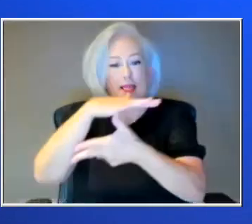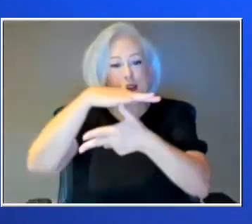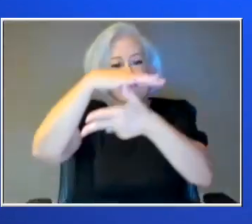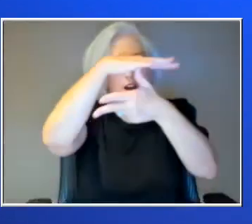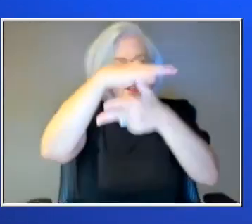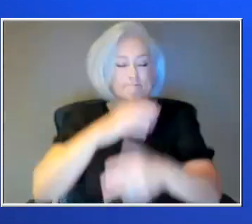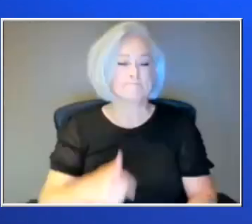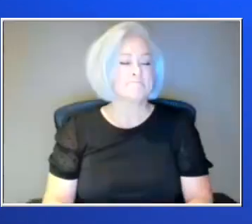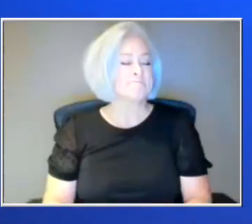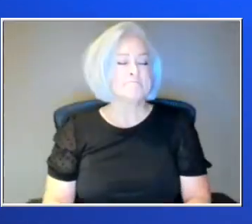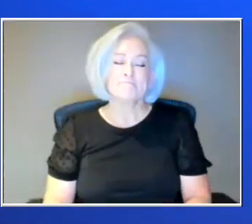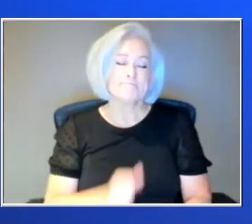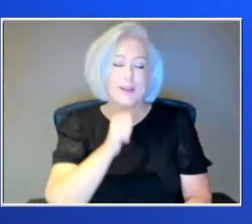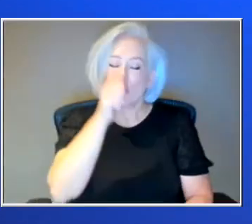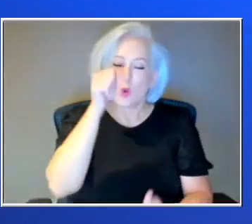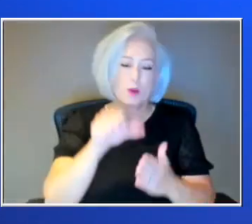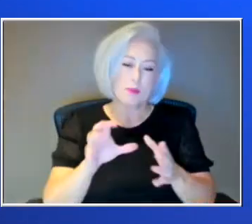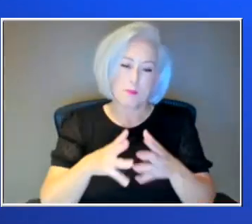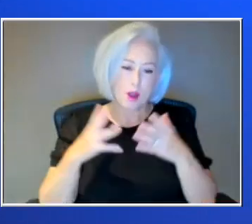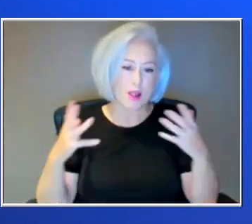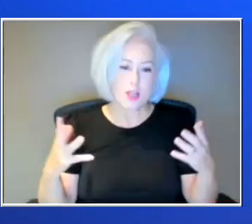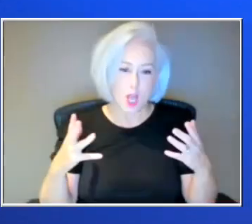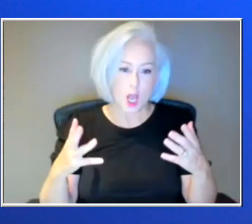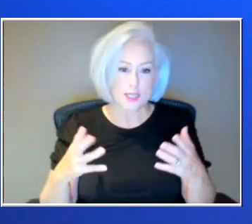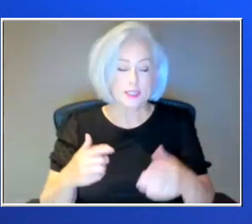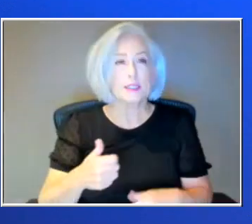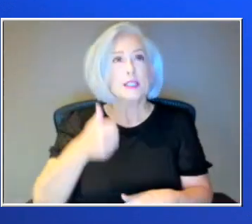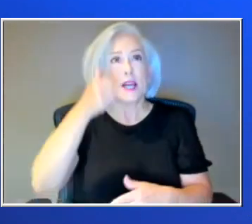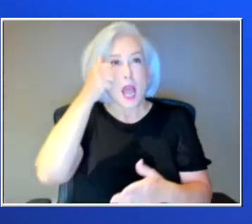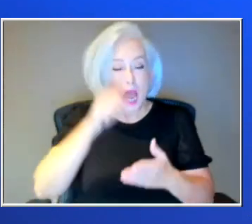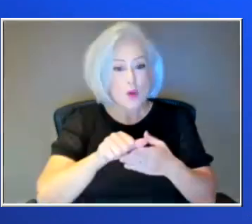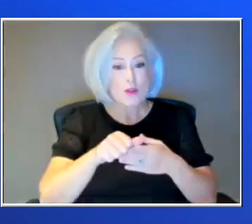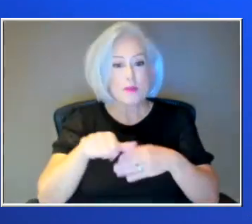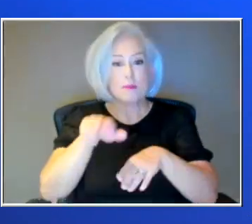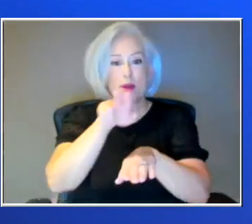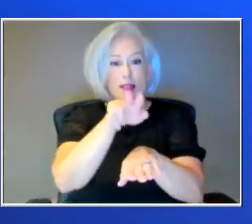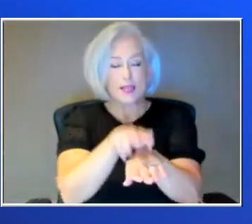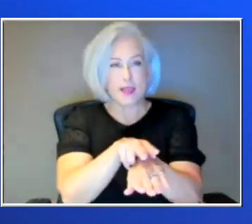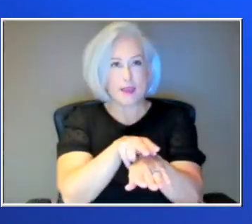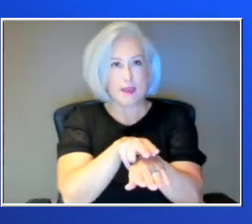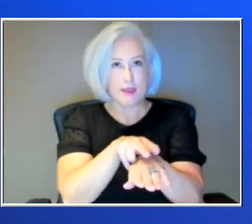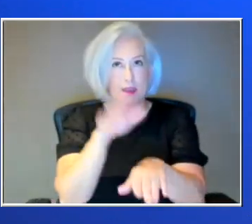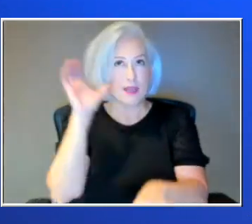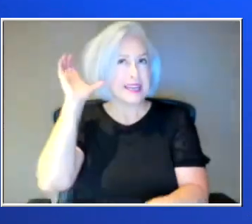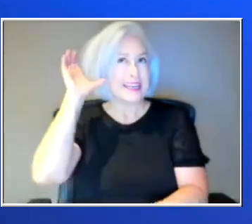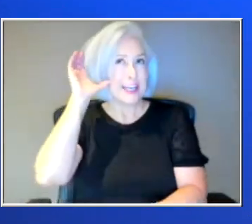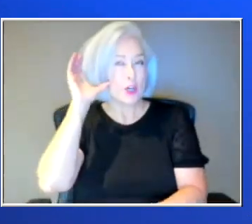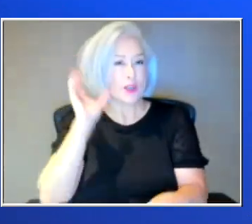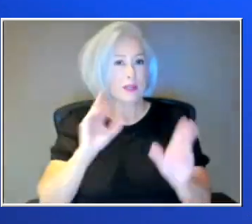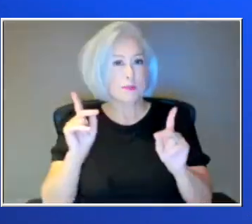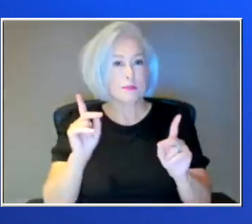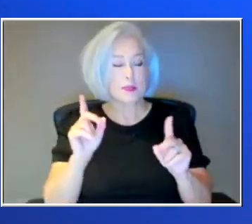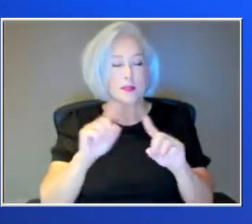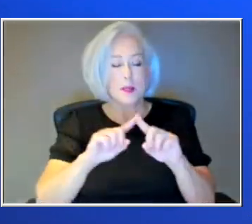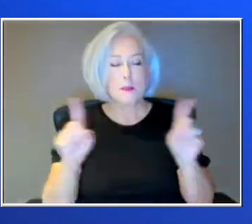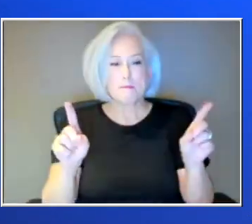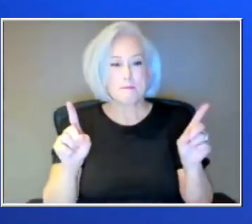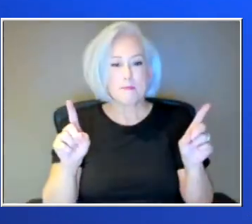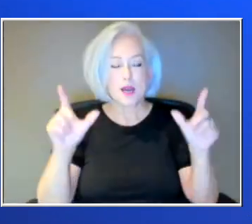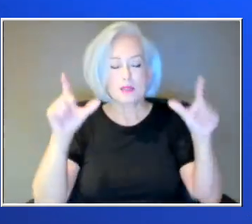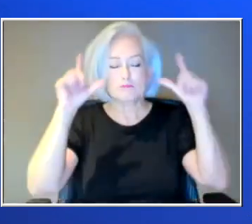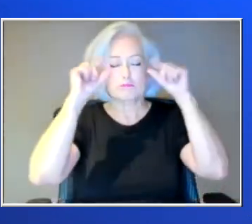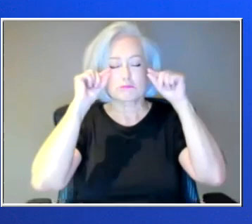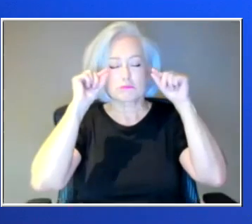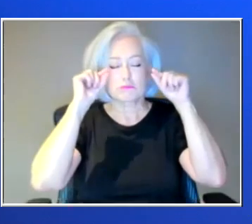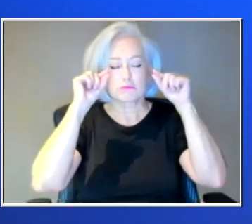lot. I do remember laying there, hearing people, but not seeing anything, not opening my eyes, but hearing